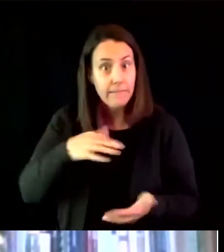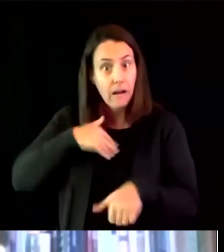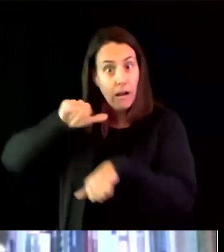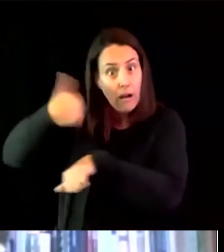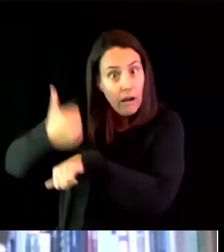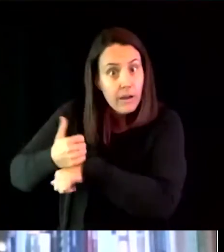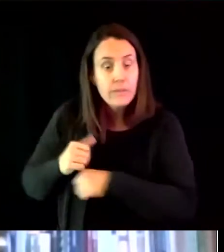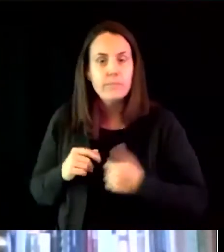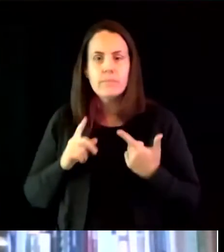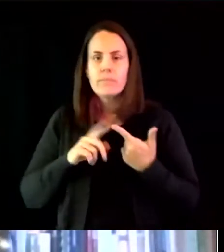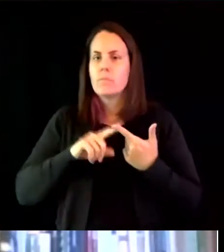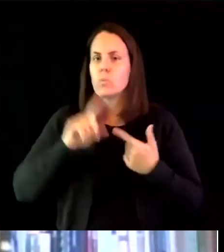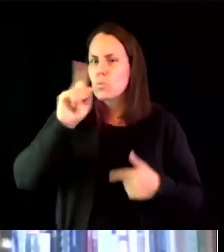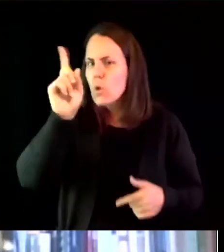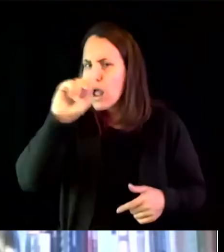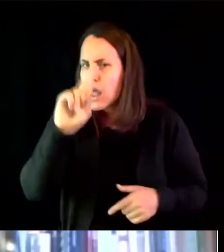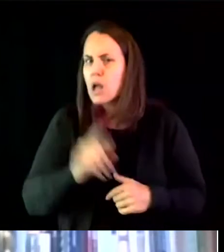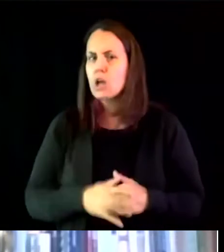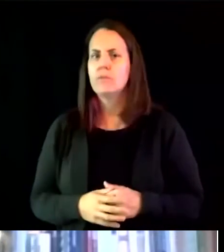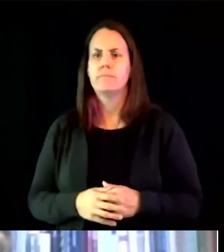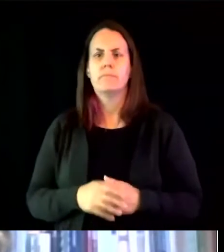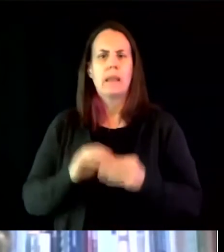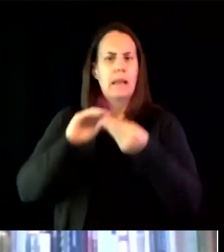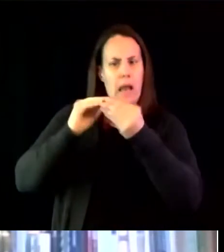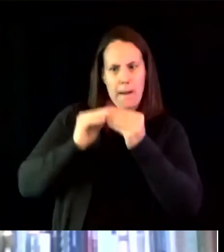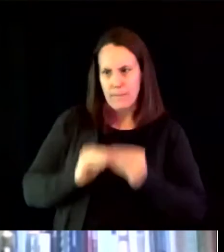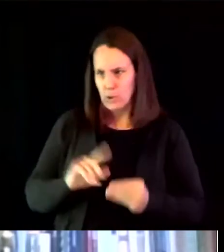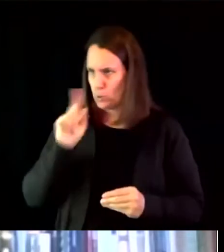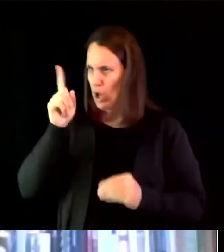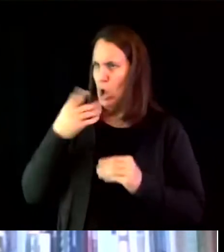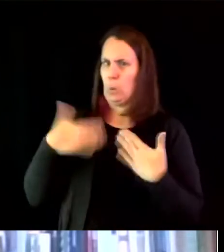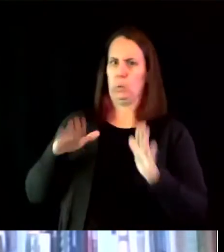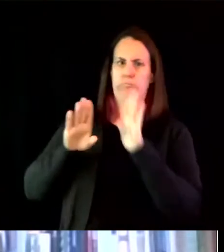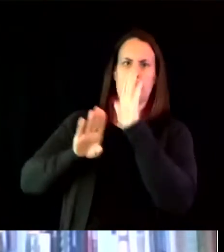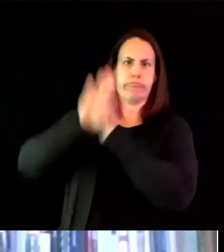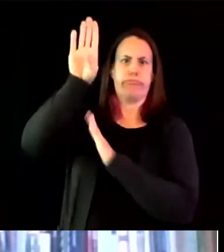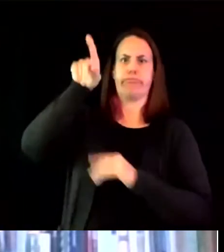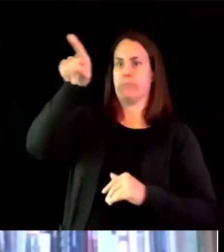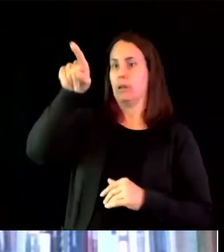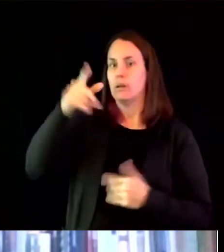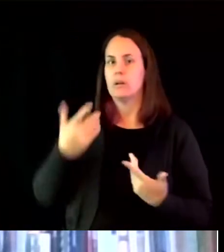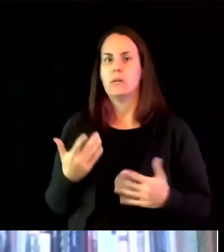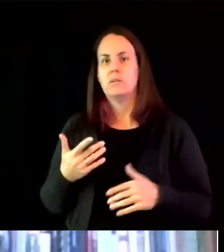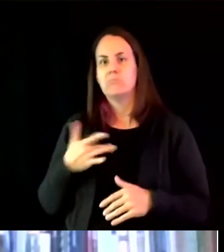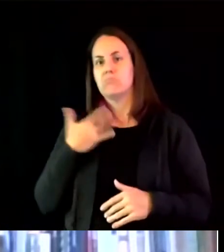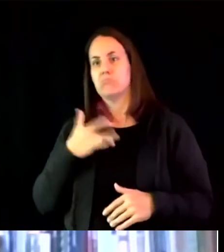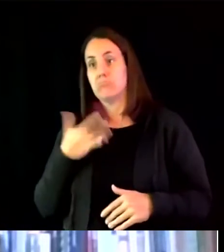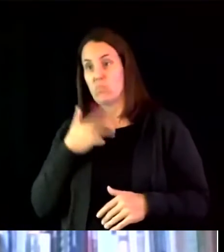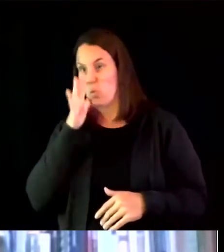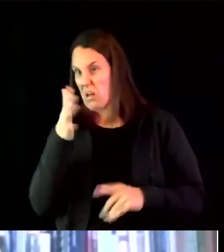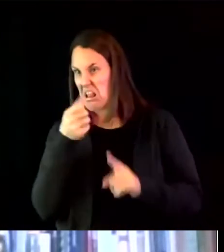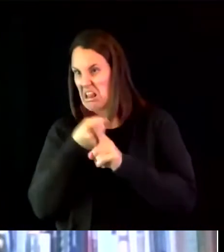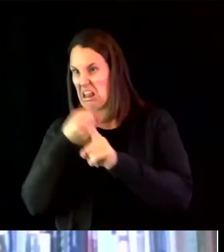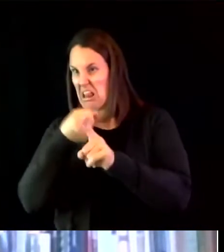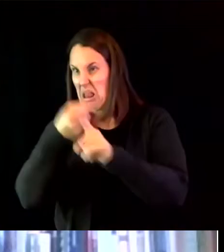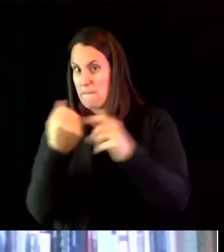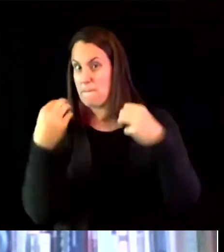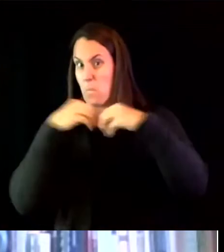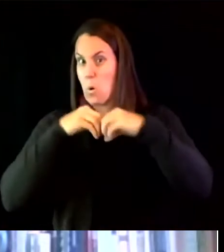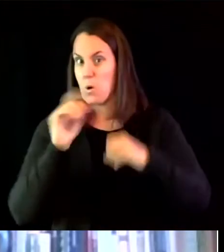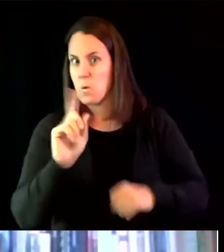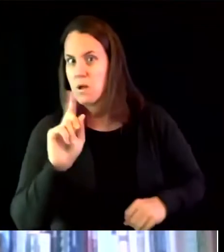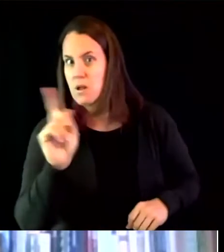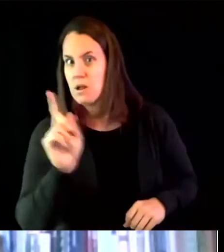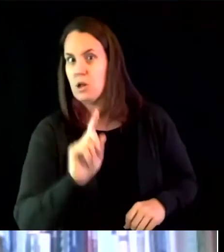disease is and where we anticipate to the best of our modeling ability disease may go. But right now we're doing